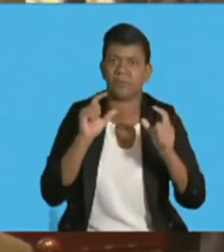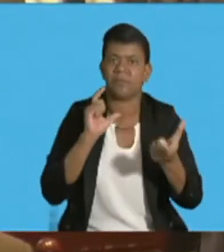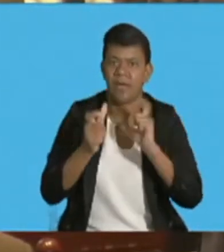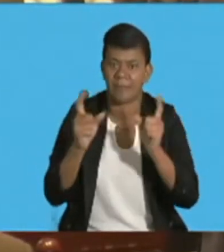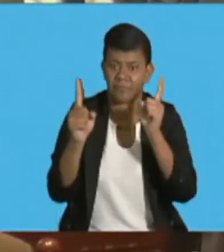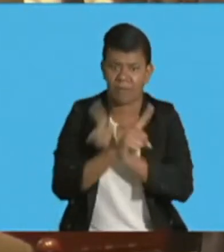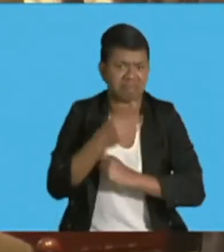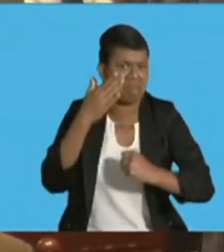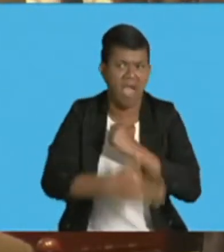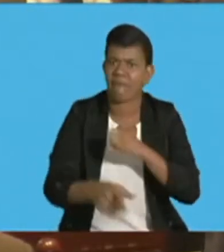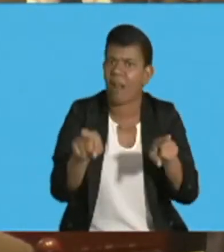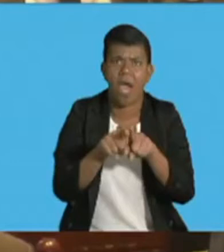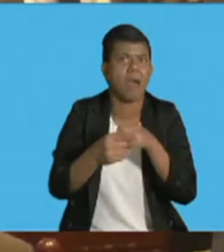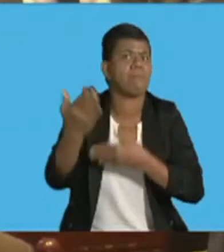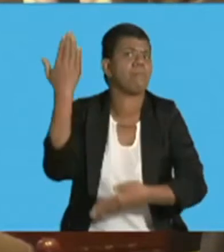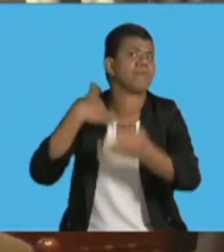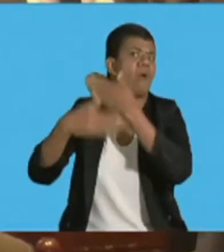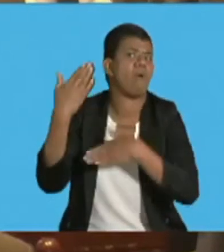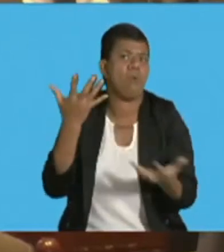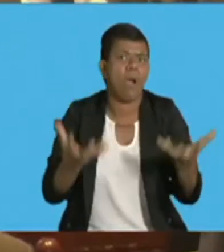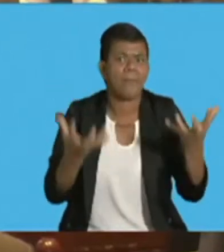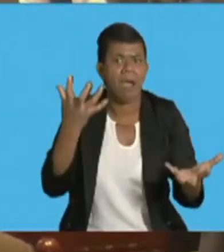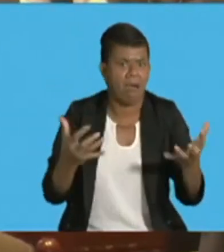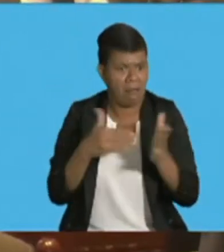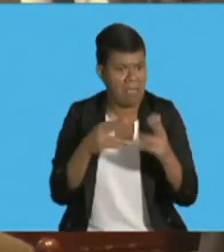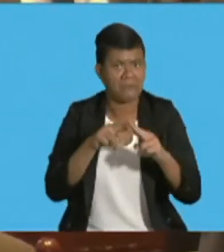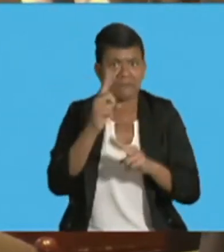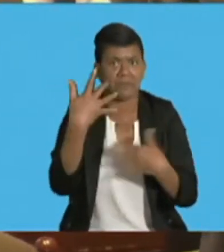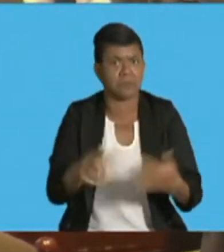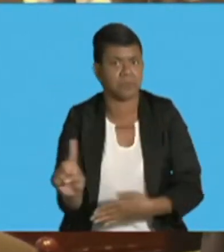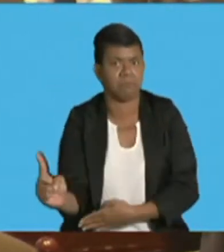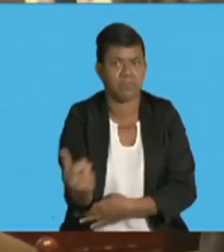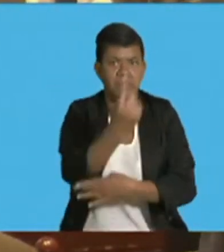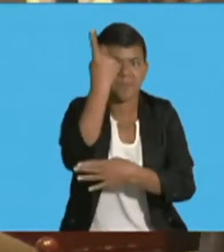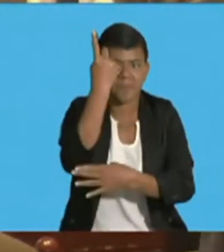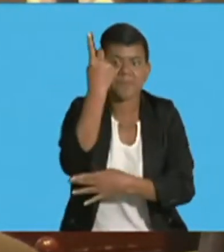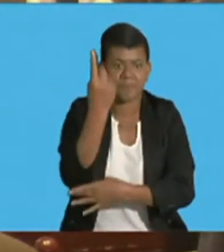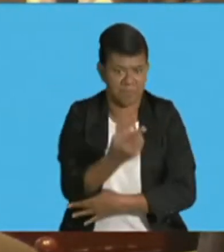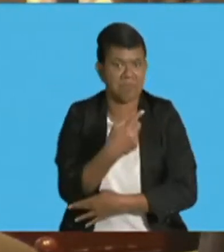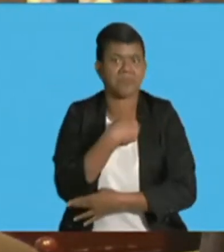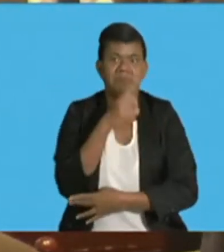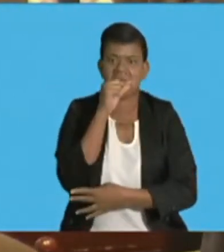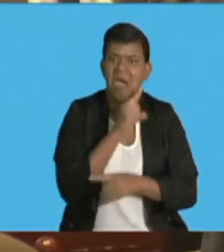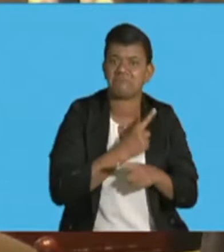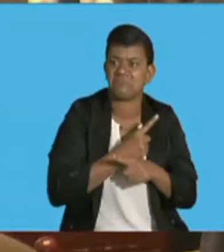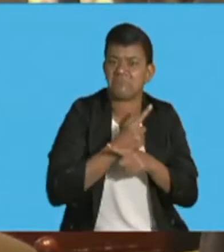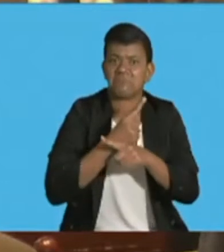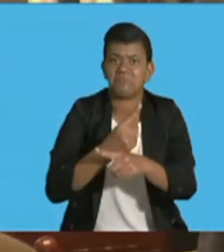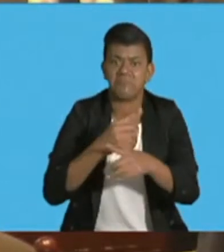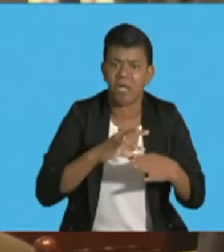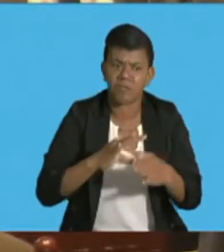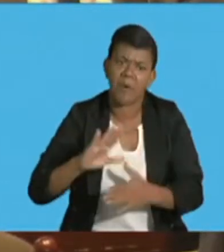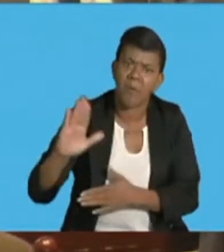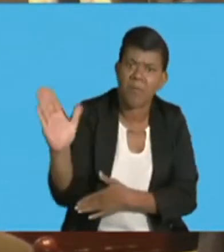in multilateralism has been regarded so highly. Never before has a small state been able to steer global discourse towards sustainable,